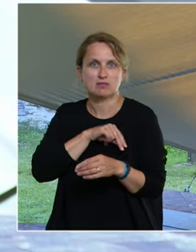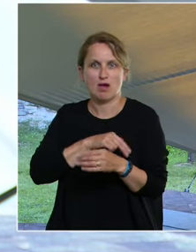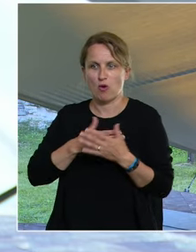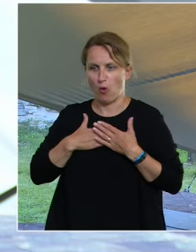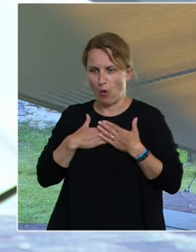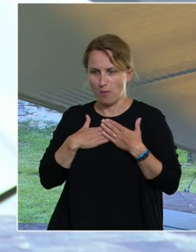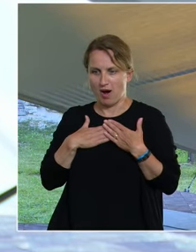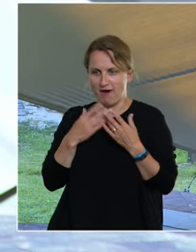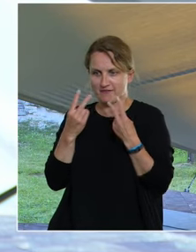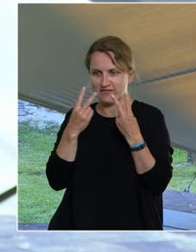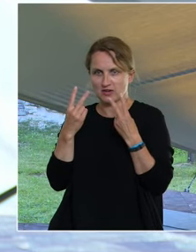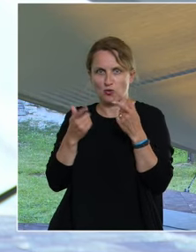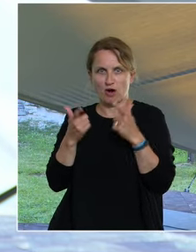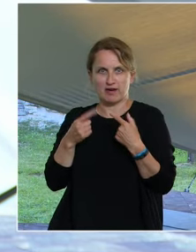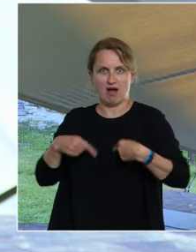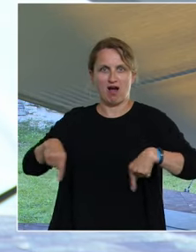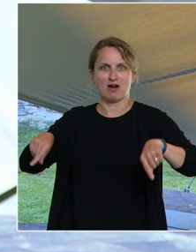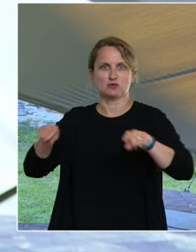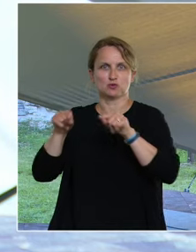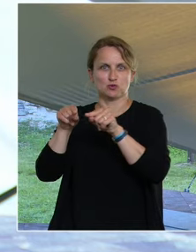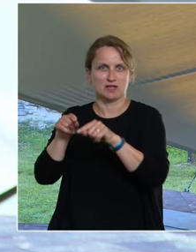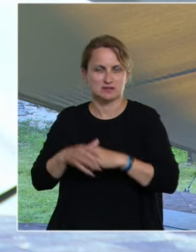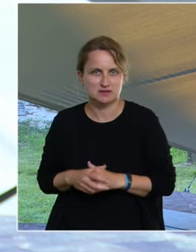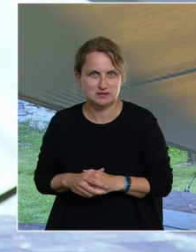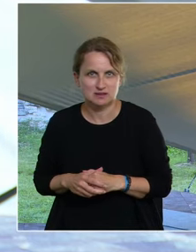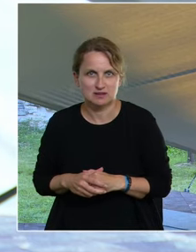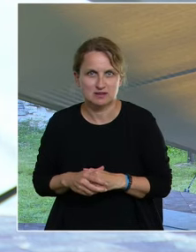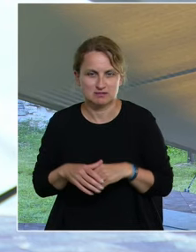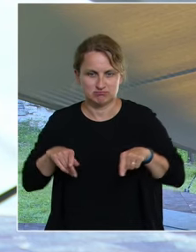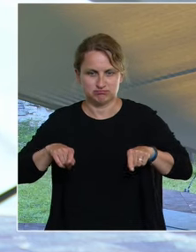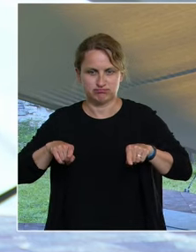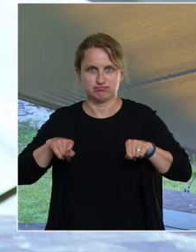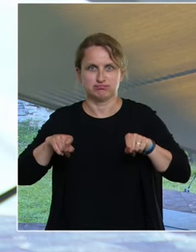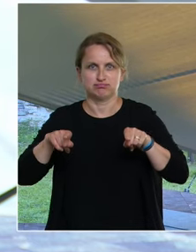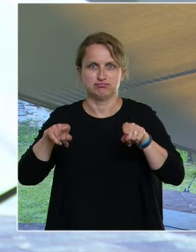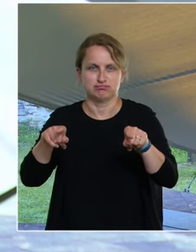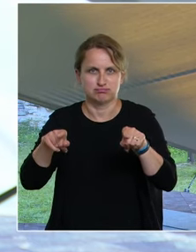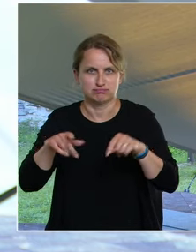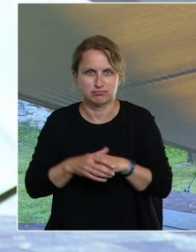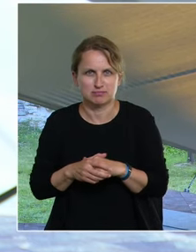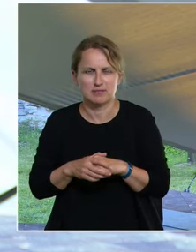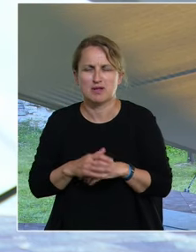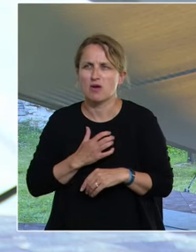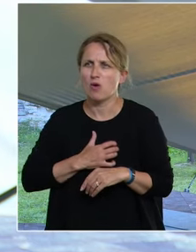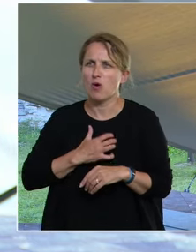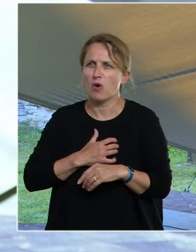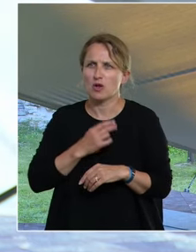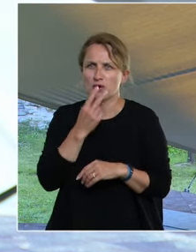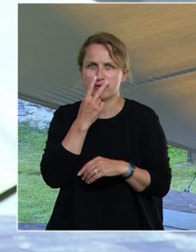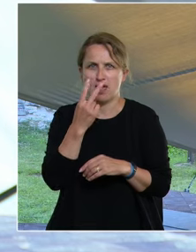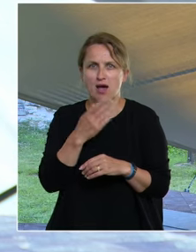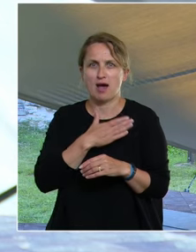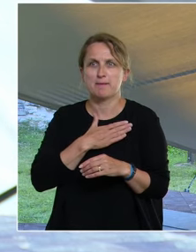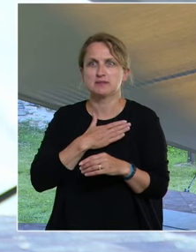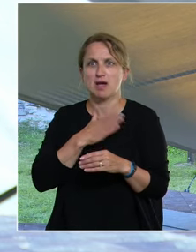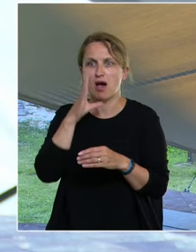we have no part in sort of changing. We feel a bit powerless in sort of changing them. So it's important to see that we can actually open up these